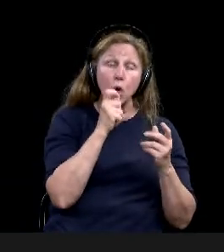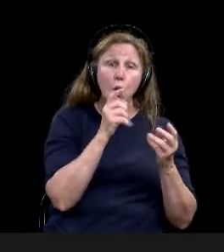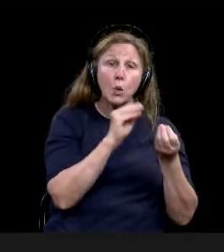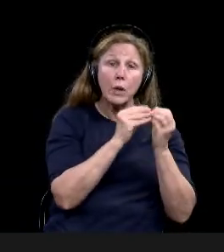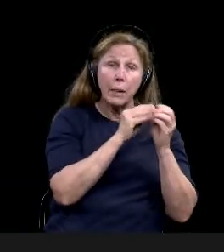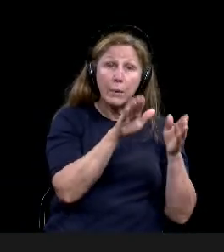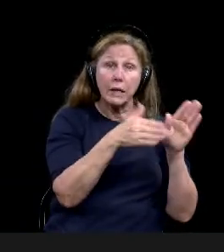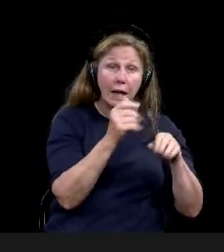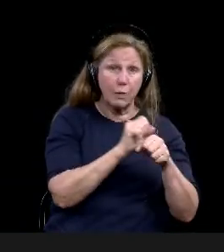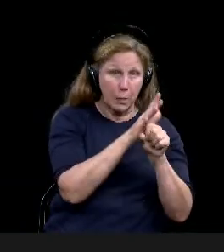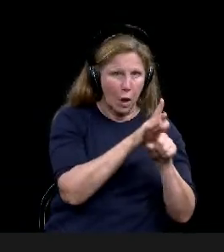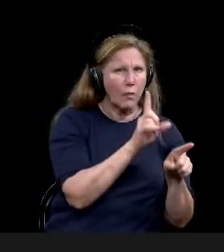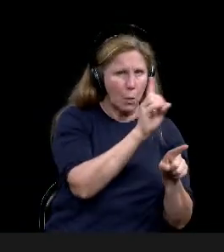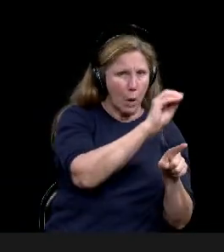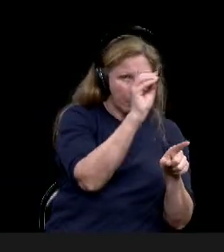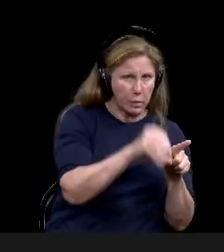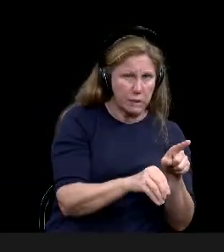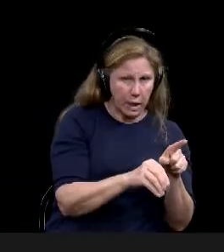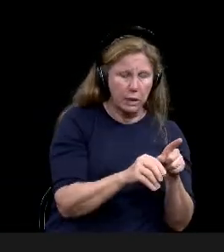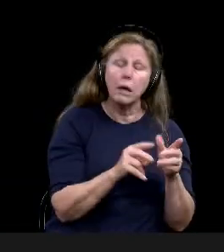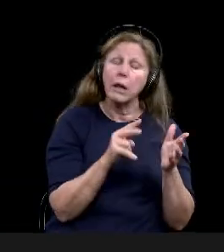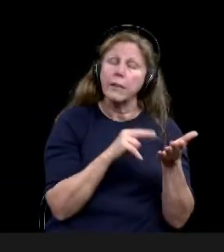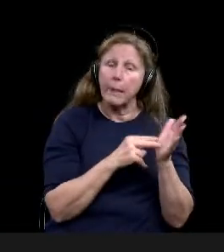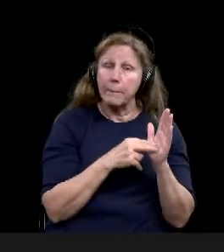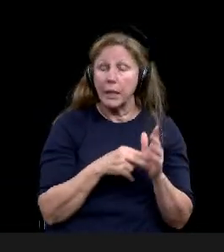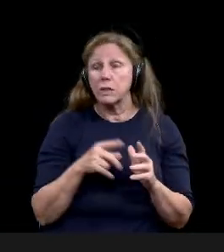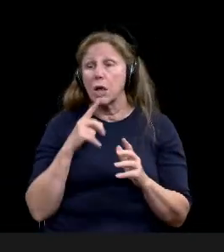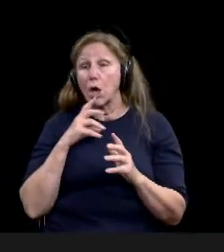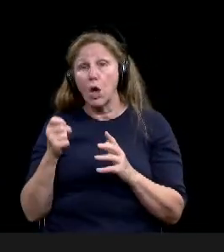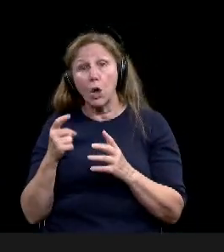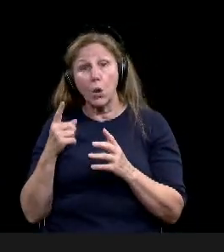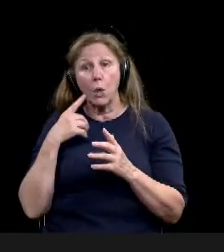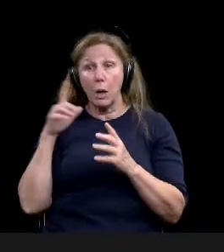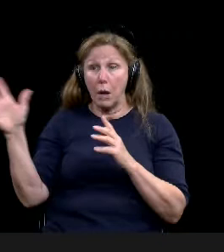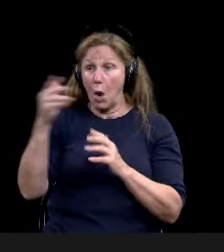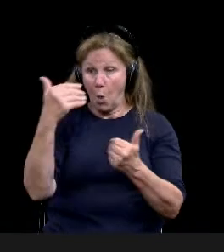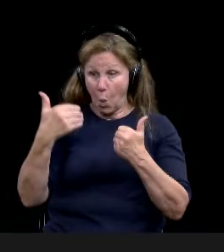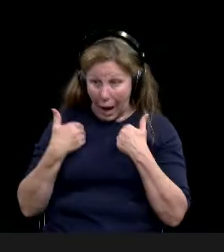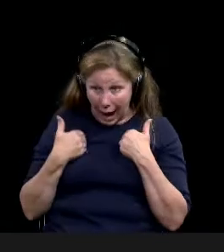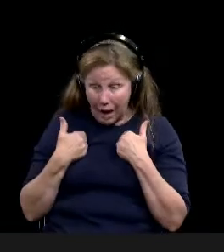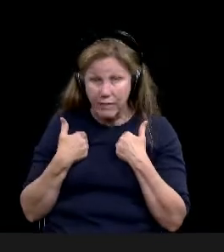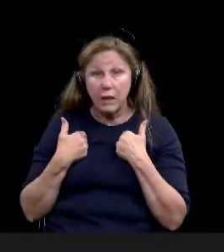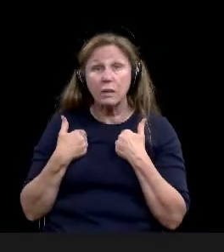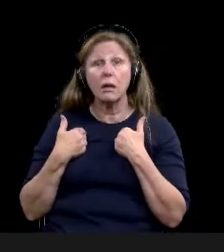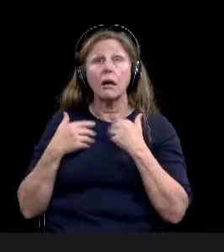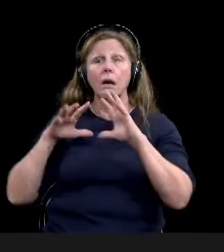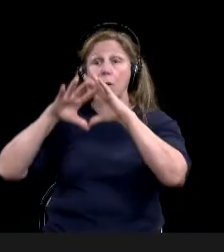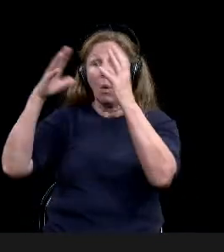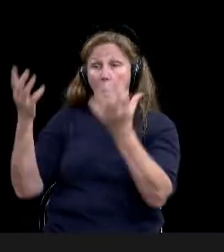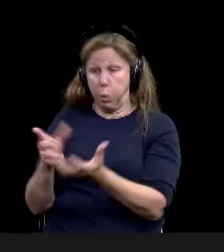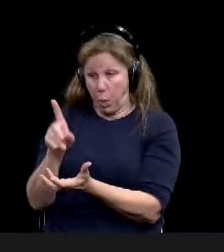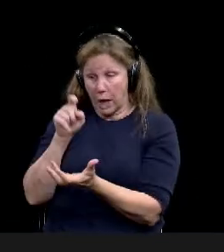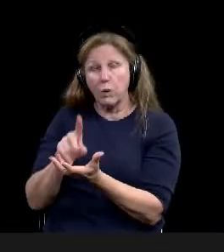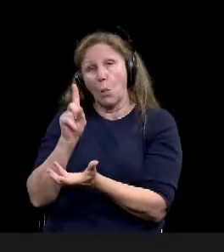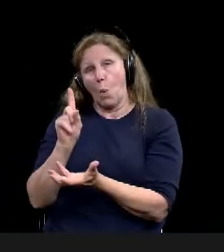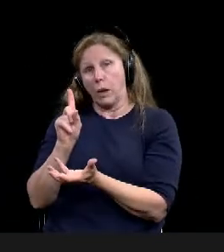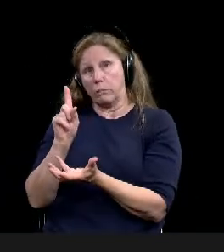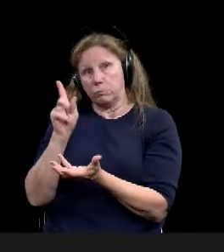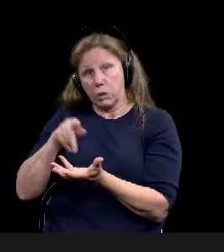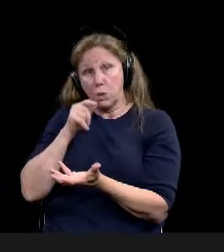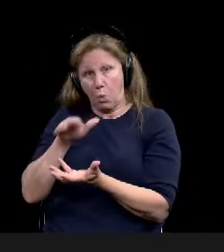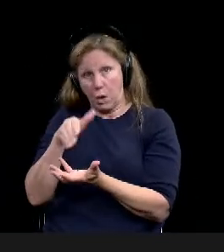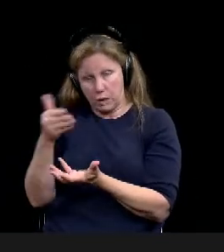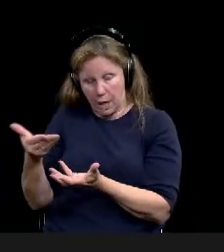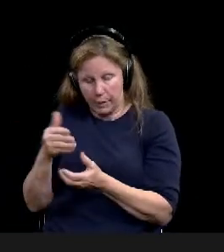from the disease. 1 in 22,000, and this I don't know, this was well